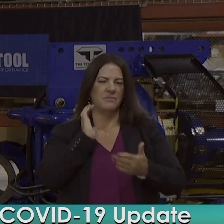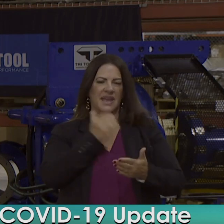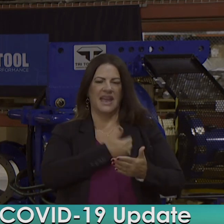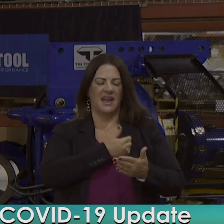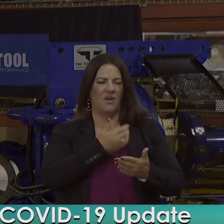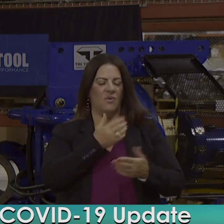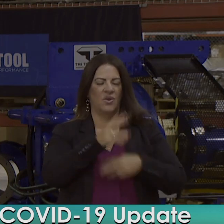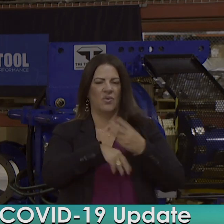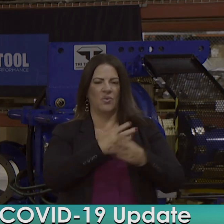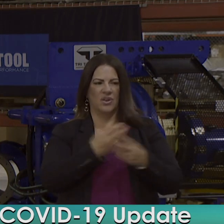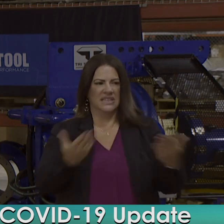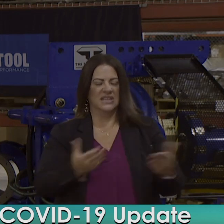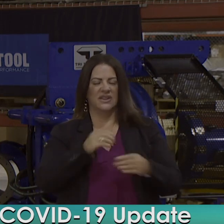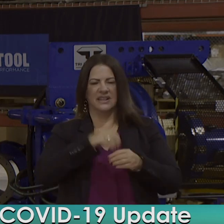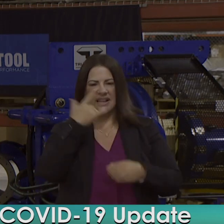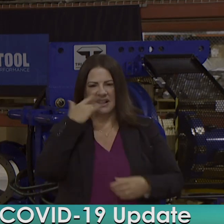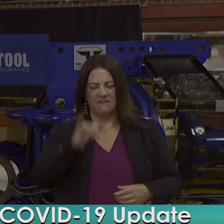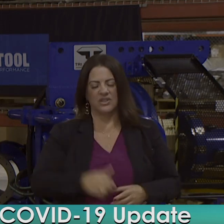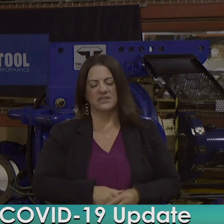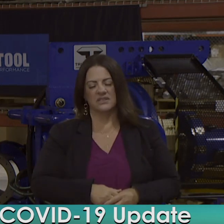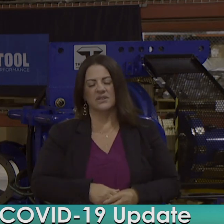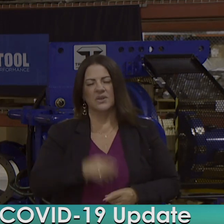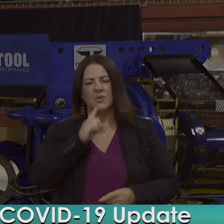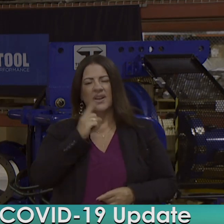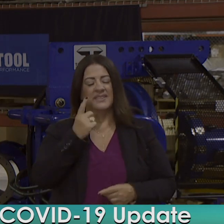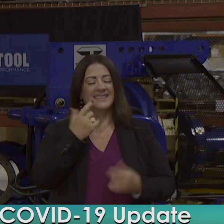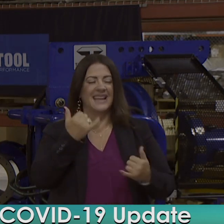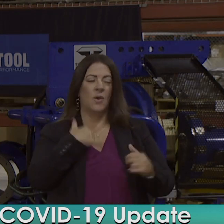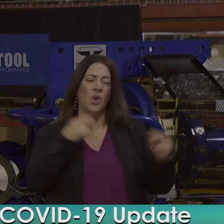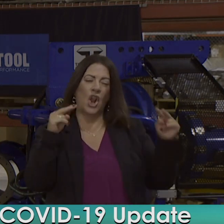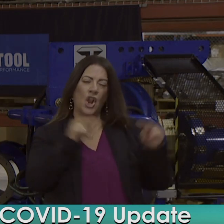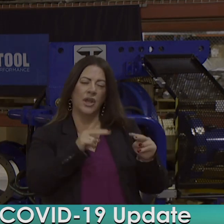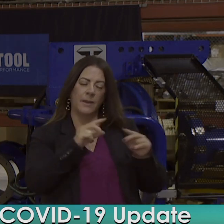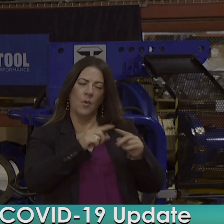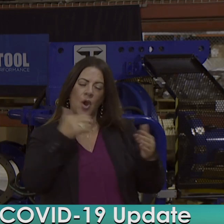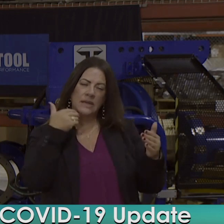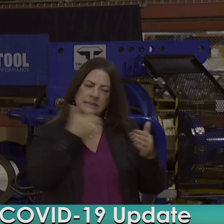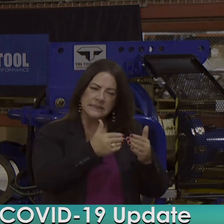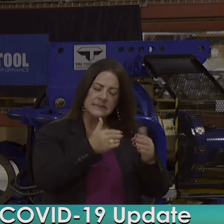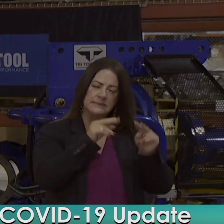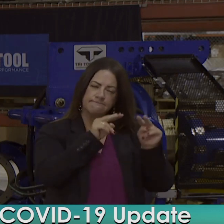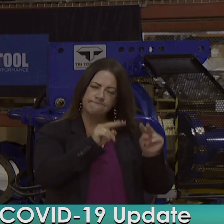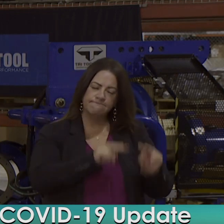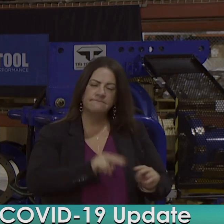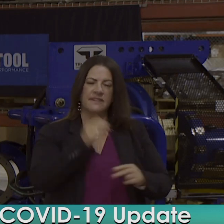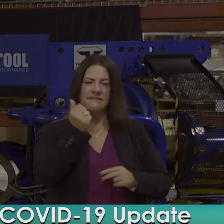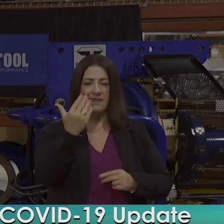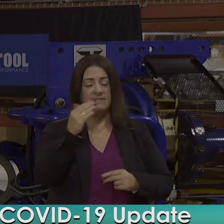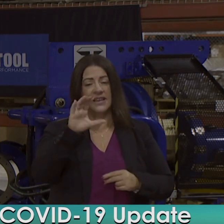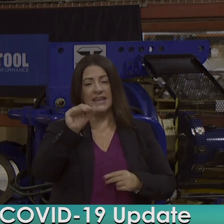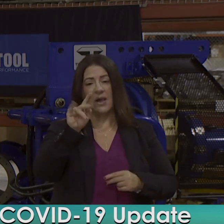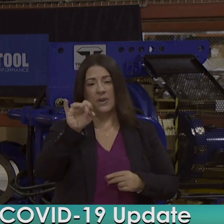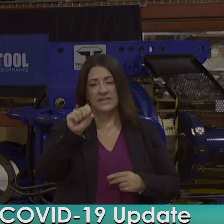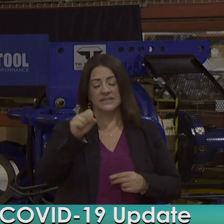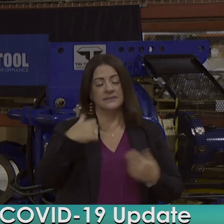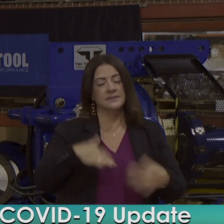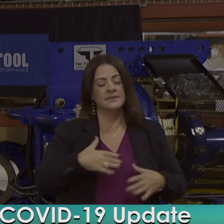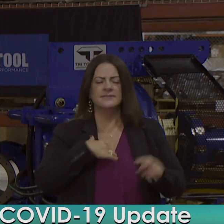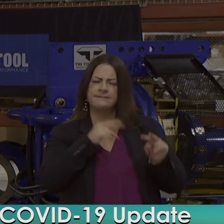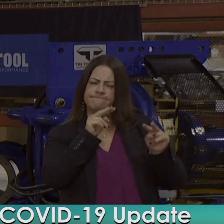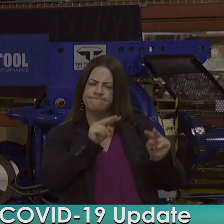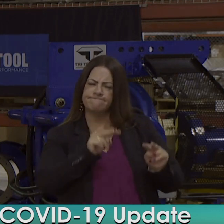people safe, and step up our efforts. So 15 counties overall that we're monitoring very, very